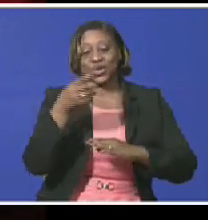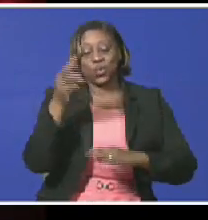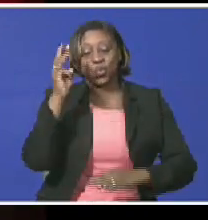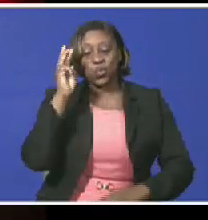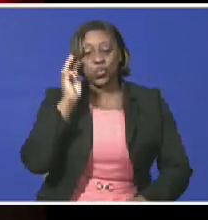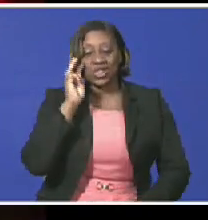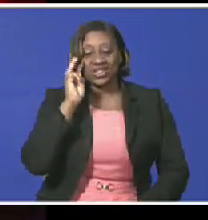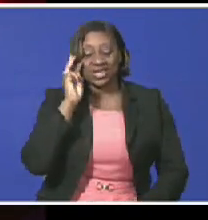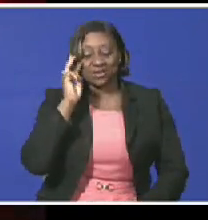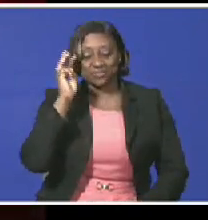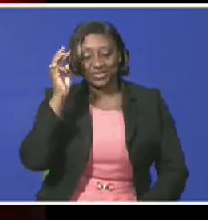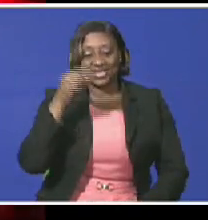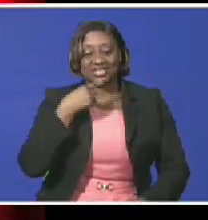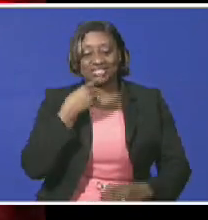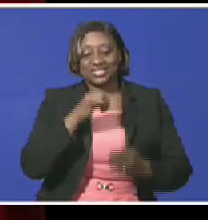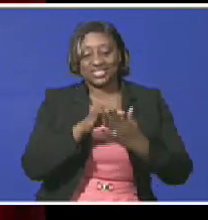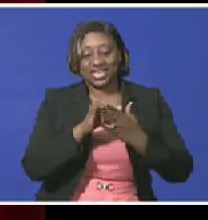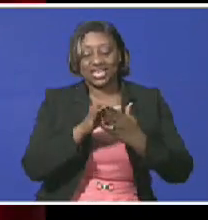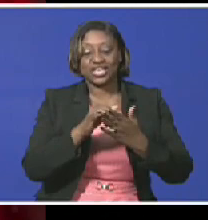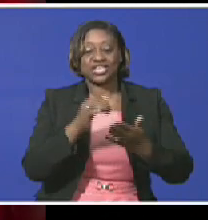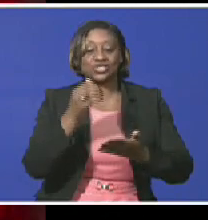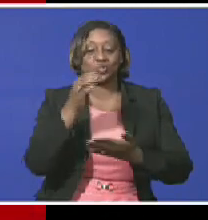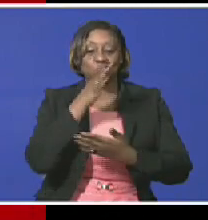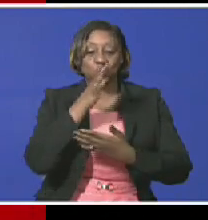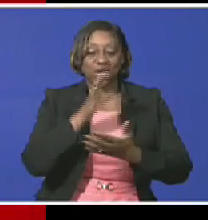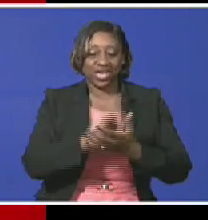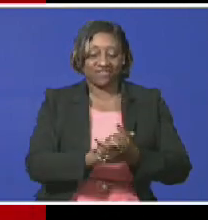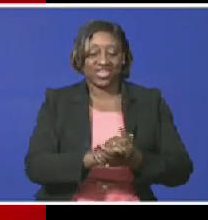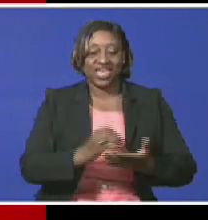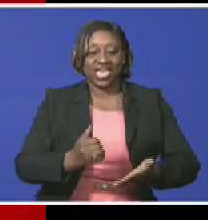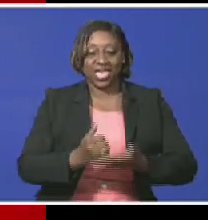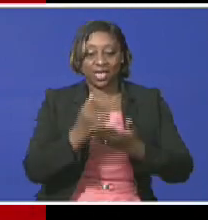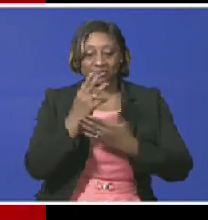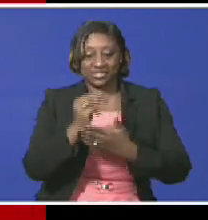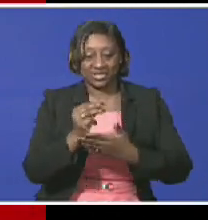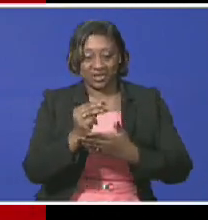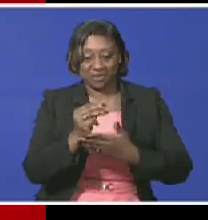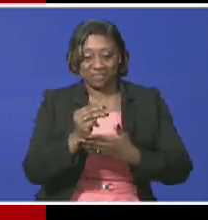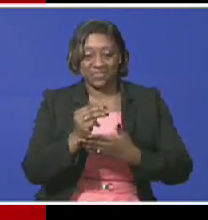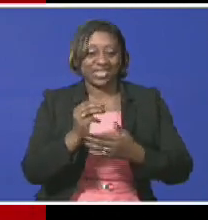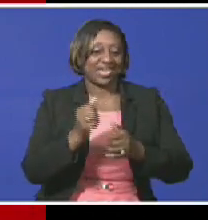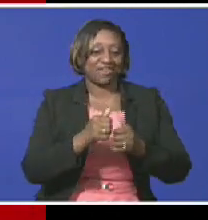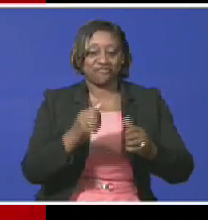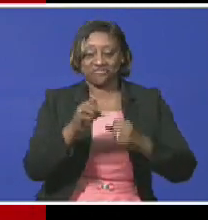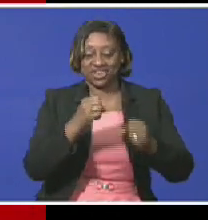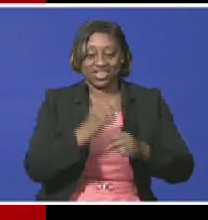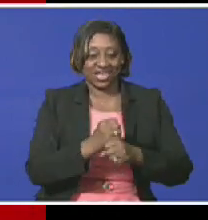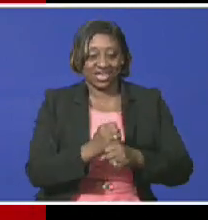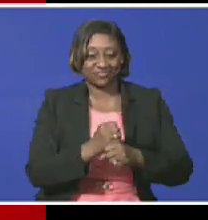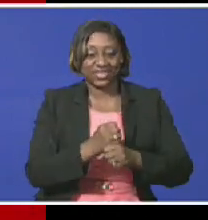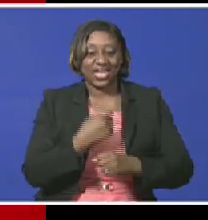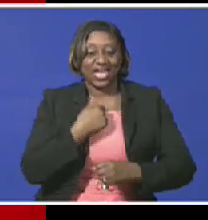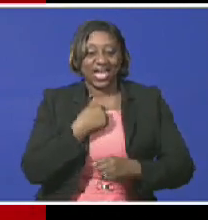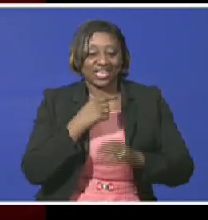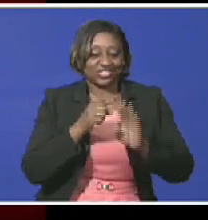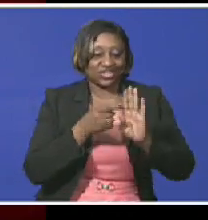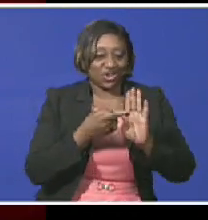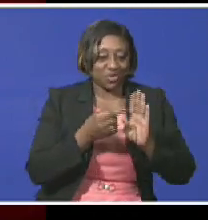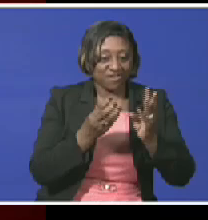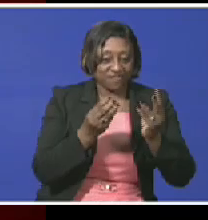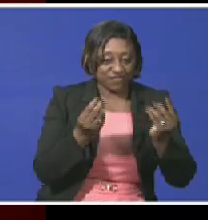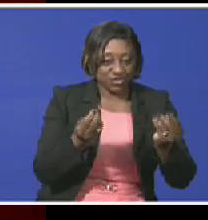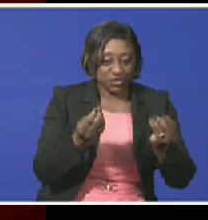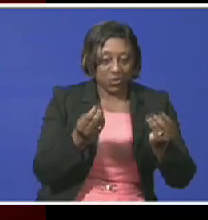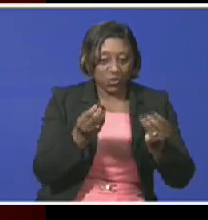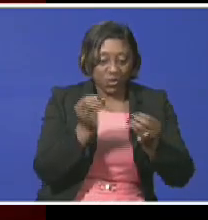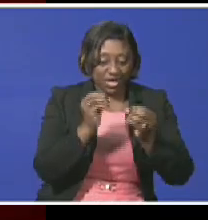wife Judy is there to support him in executing this annual merry operation. I started with just a few pieces